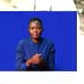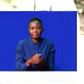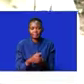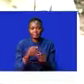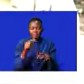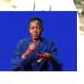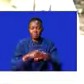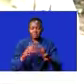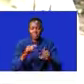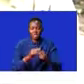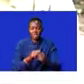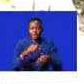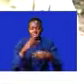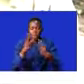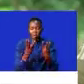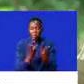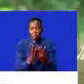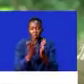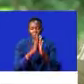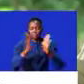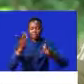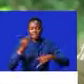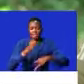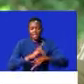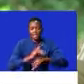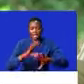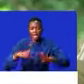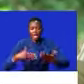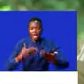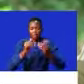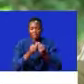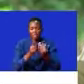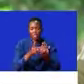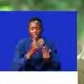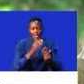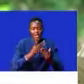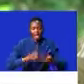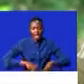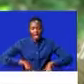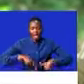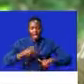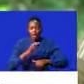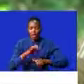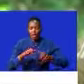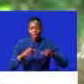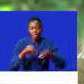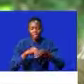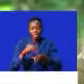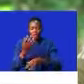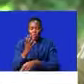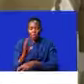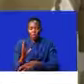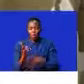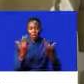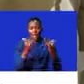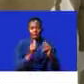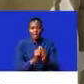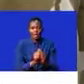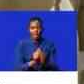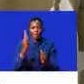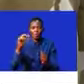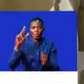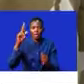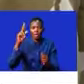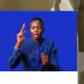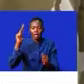mapiny ngima dhialo odiochieng' mar rango kaka inyalo kony kendo rito ngima mag lee mantiere e bungu. Migosi Mungumi Bakari Chongwa ma ochung'